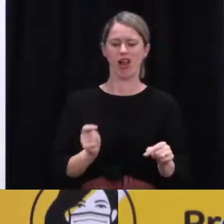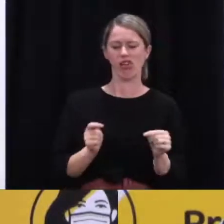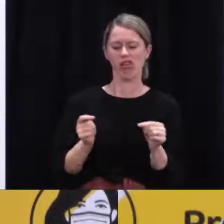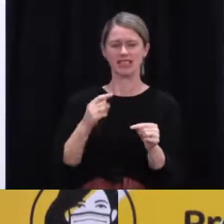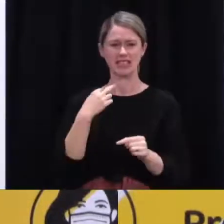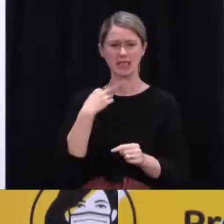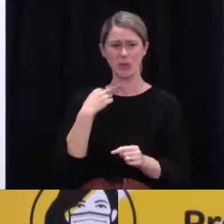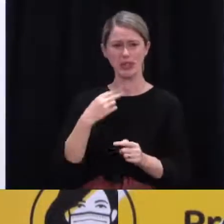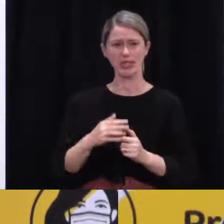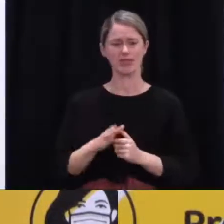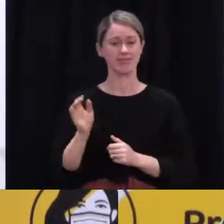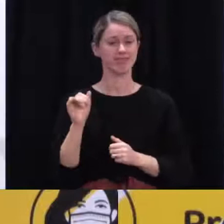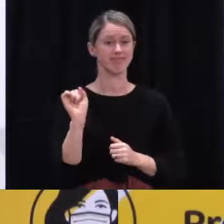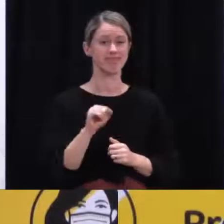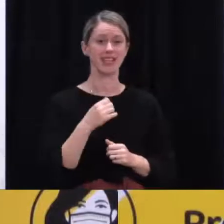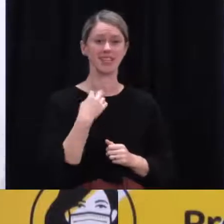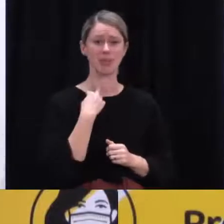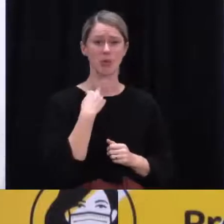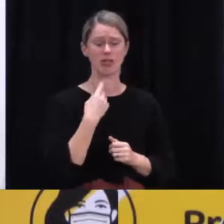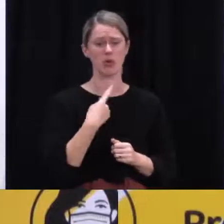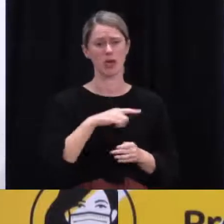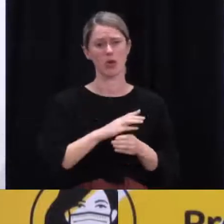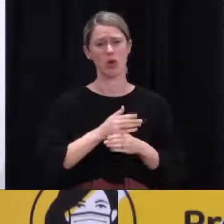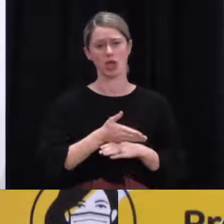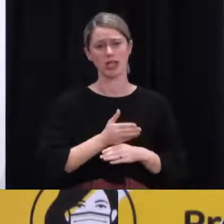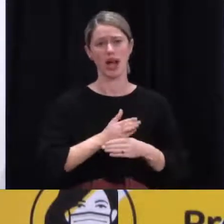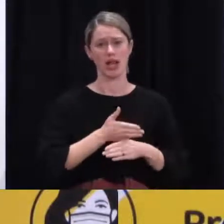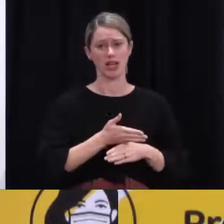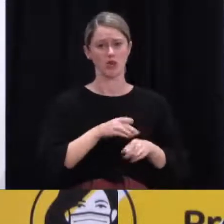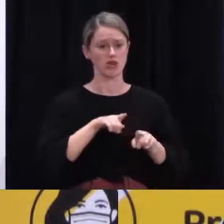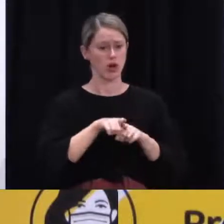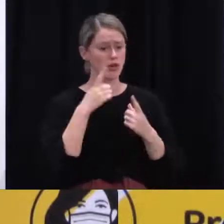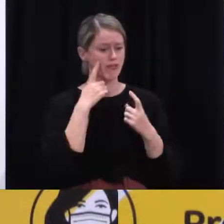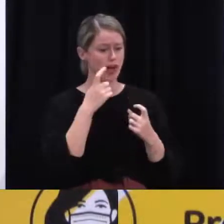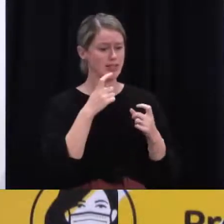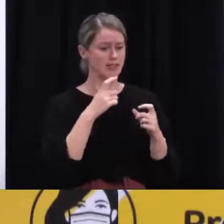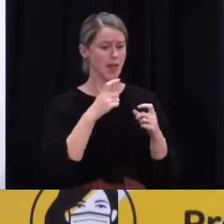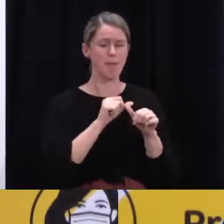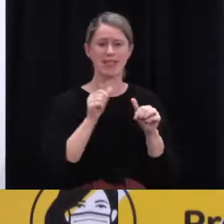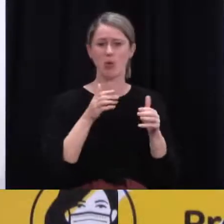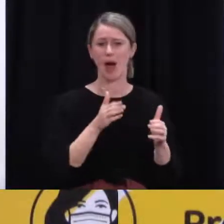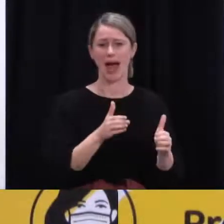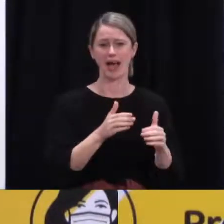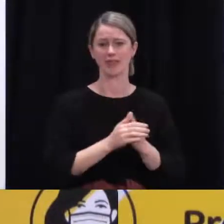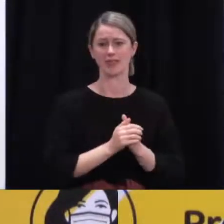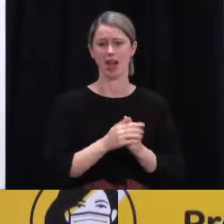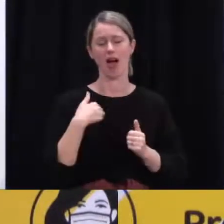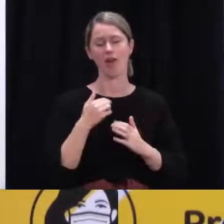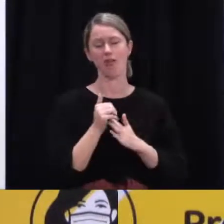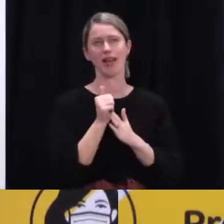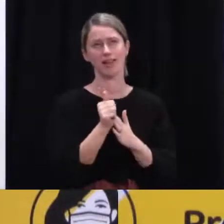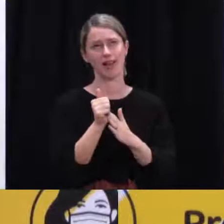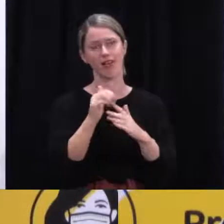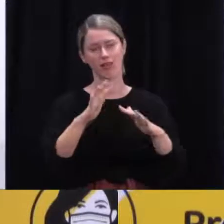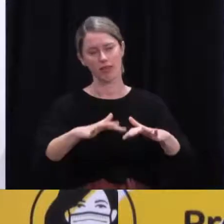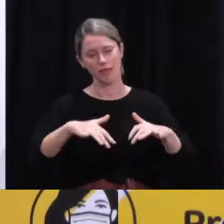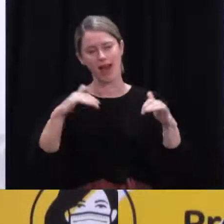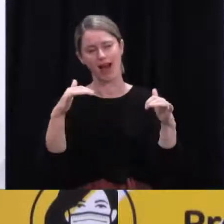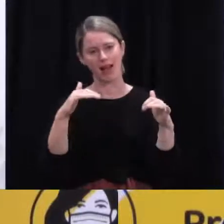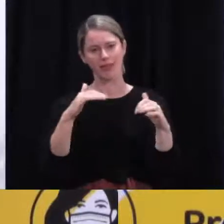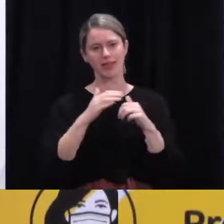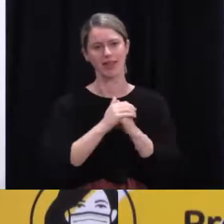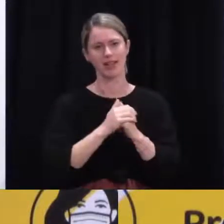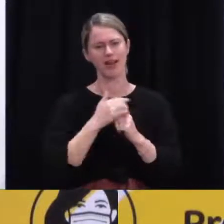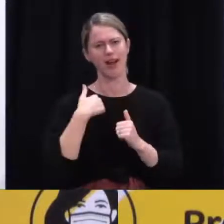is disappointing. We worked really hard to try and find a constructive alternative. Look, I'm the leader of the House, of the Parliament.